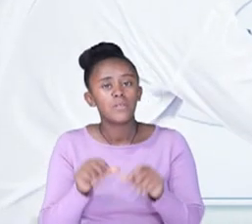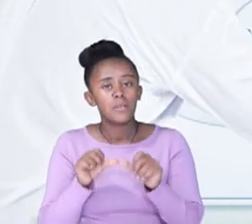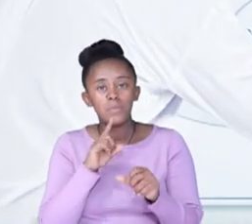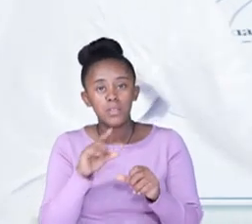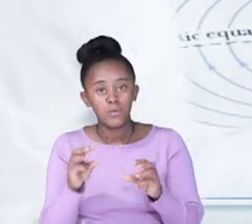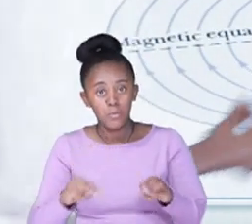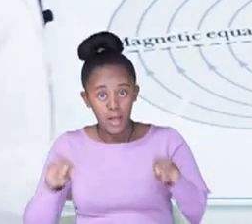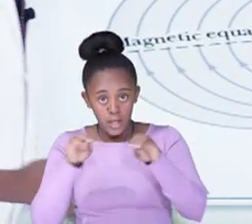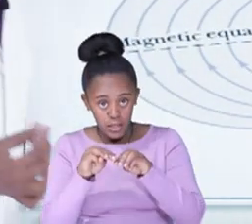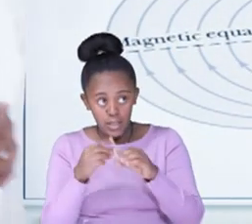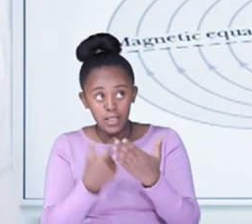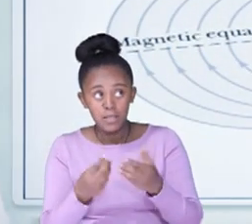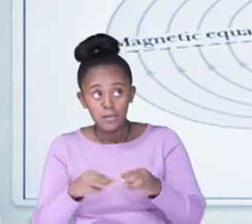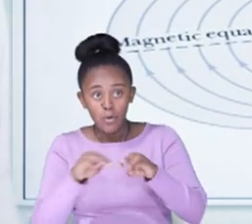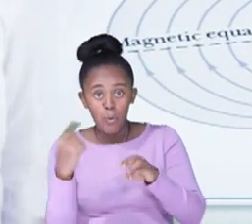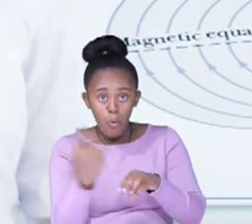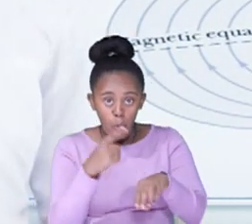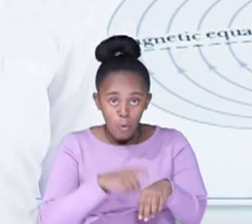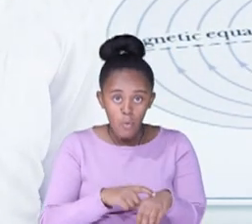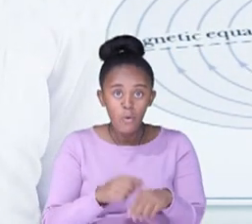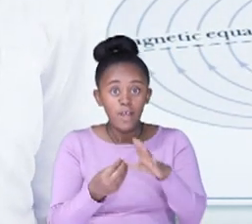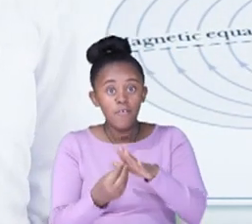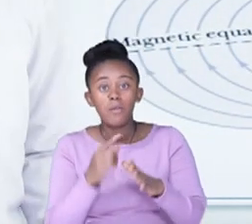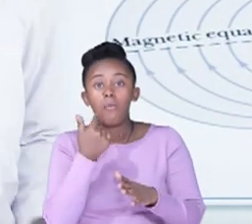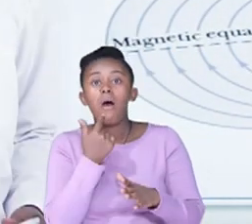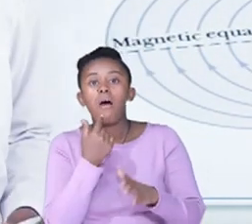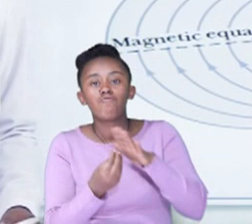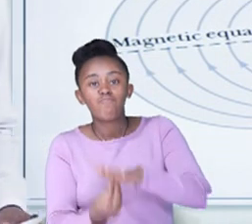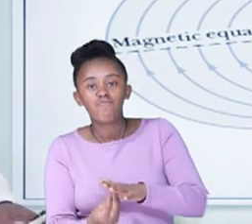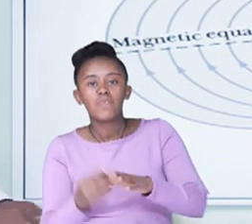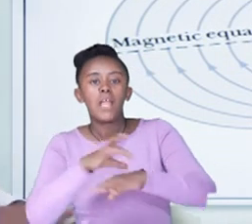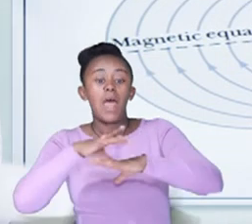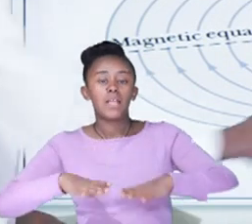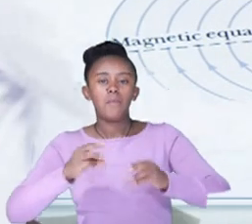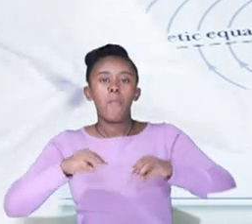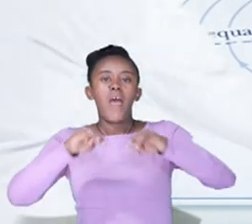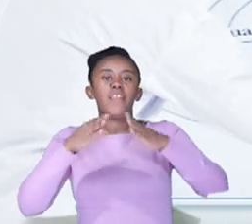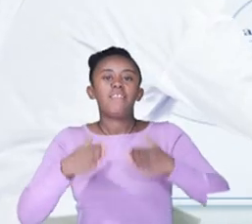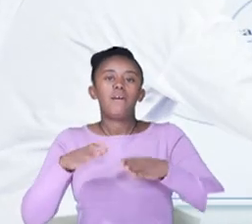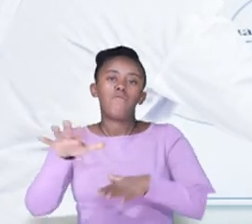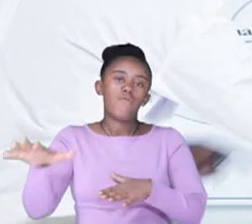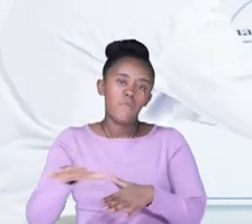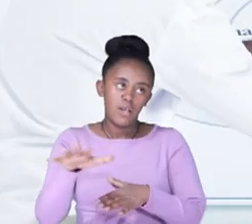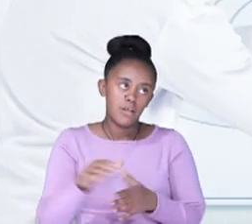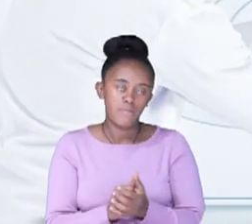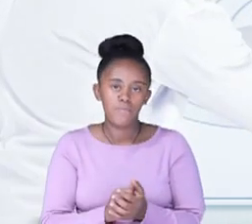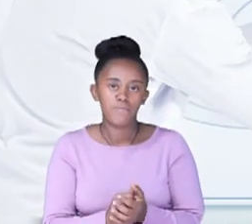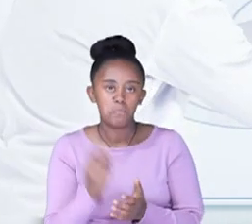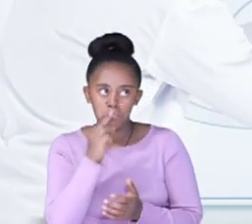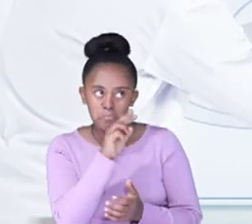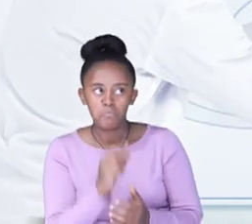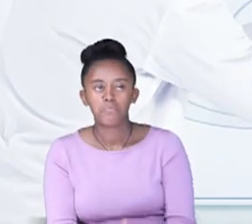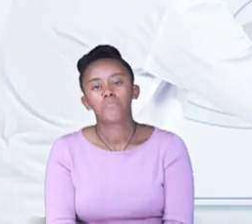magnet here, this magnet is always under the effect of the Earth's magnetic field. For example, if you suspend a magnet here, the